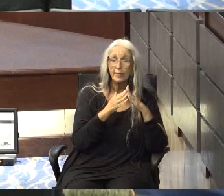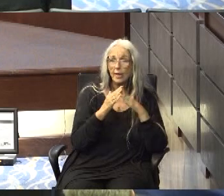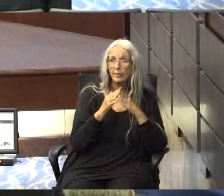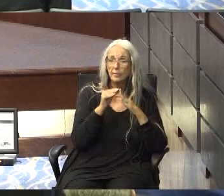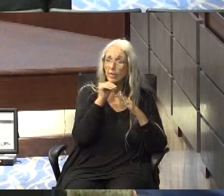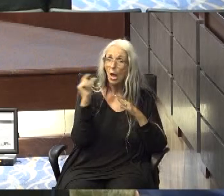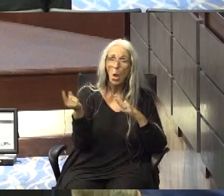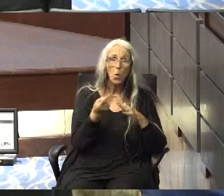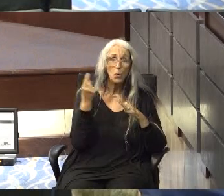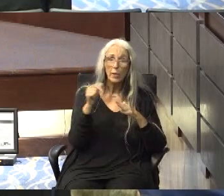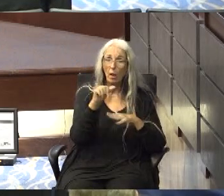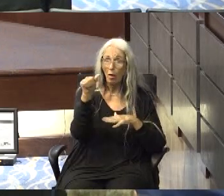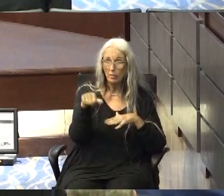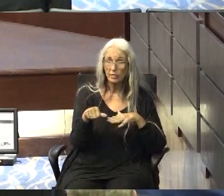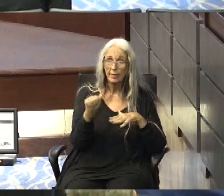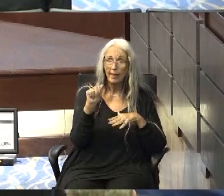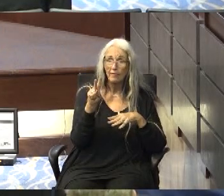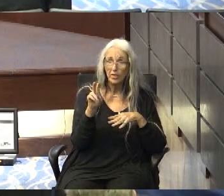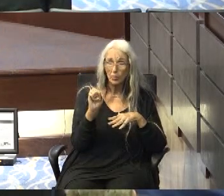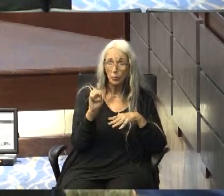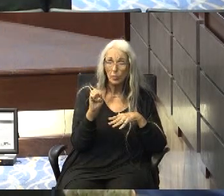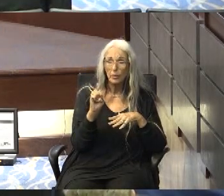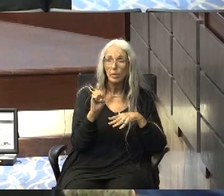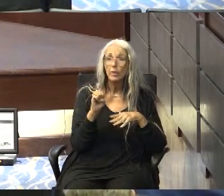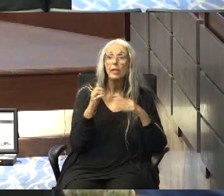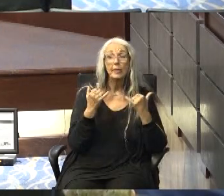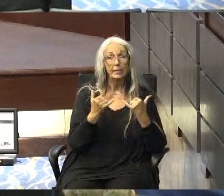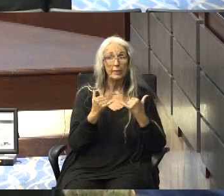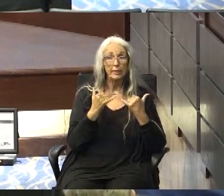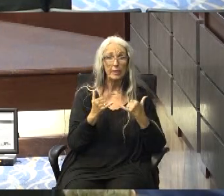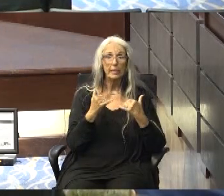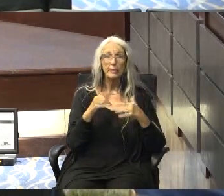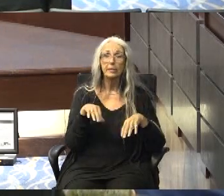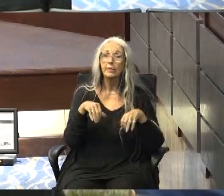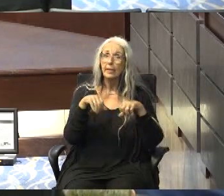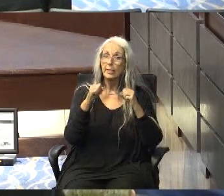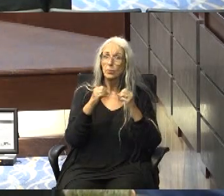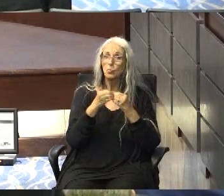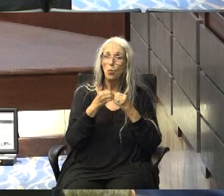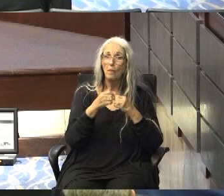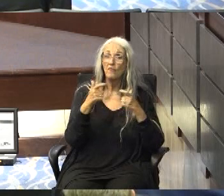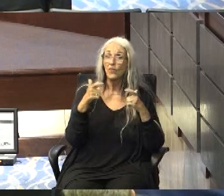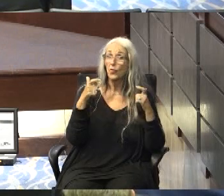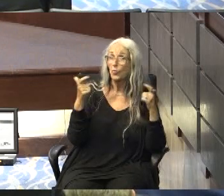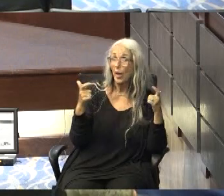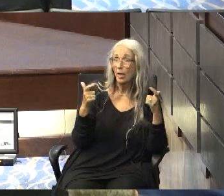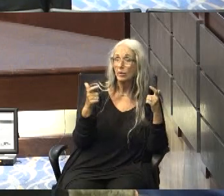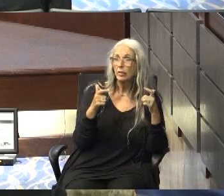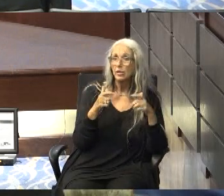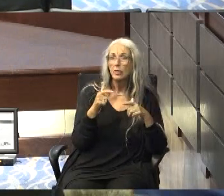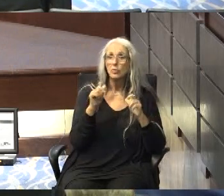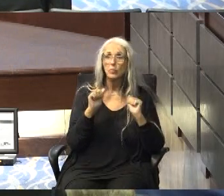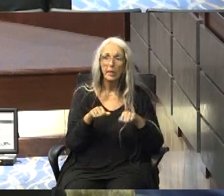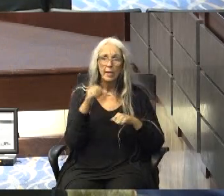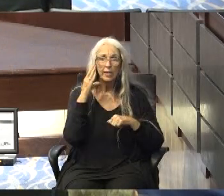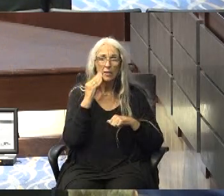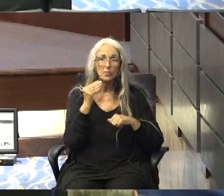just Austin Avenue. And this is gonna take it even further out. So you really get to